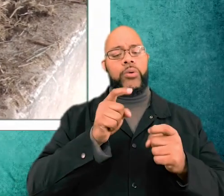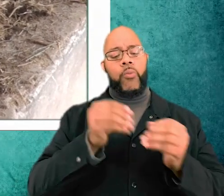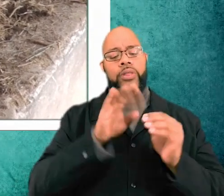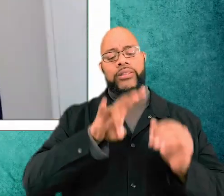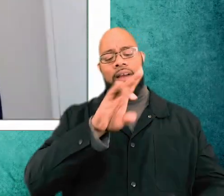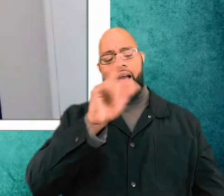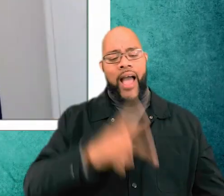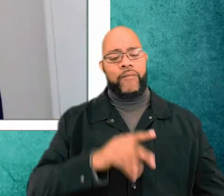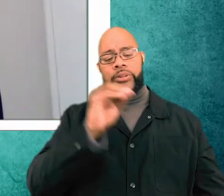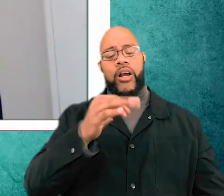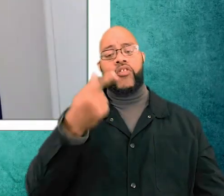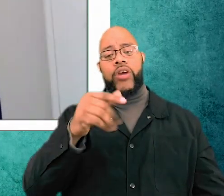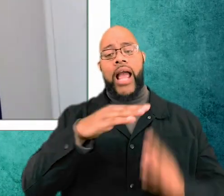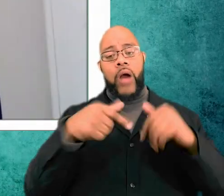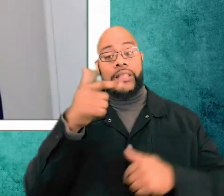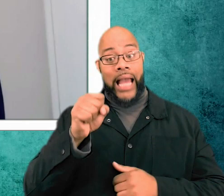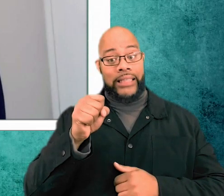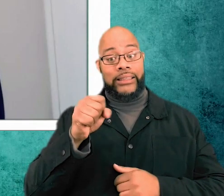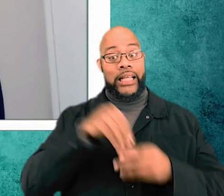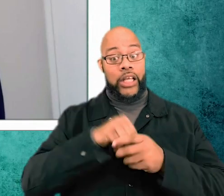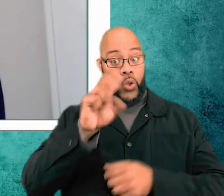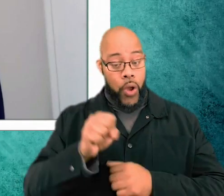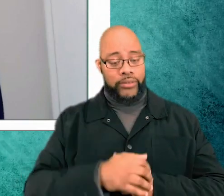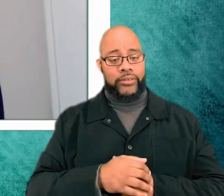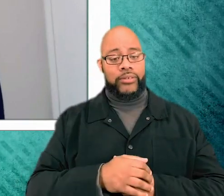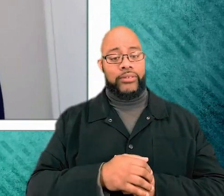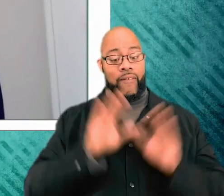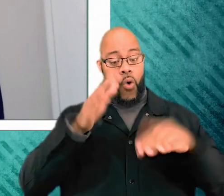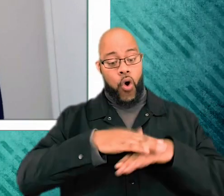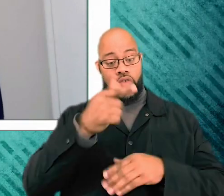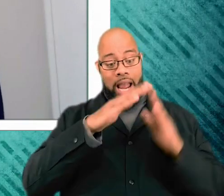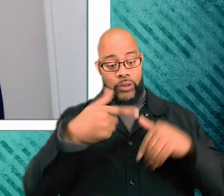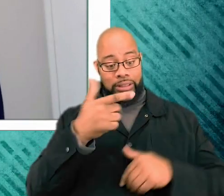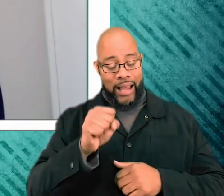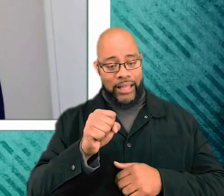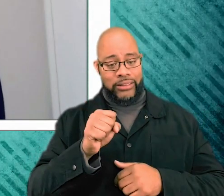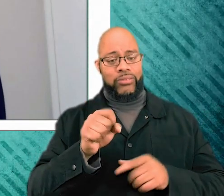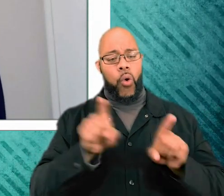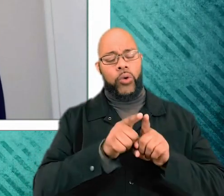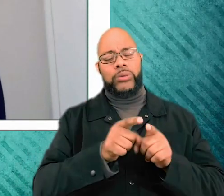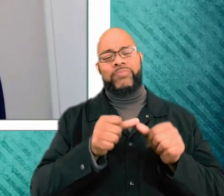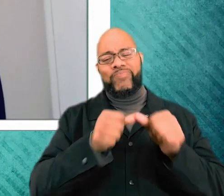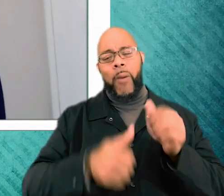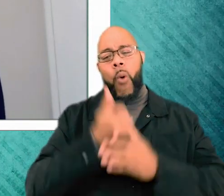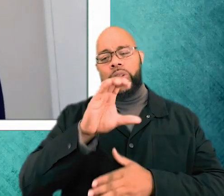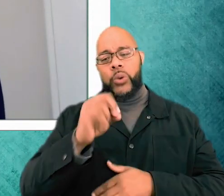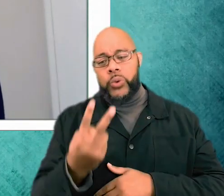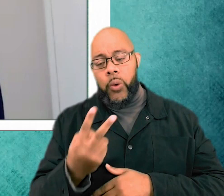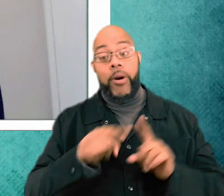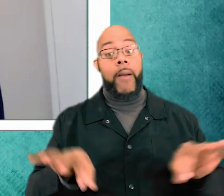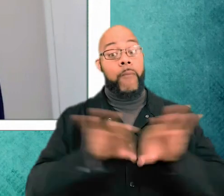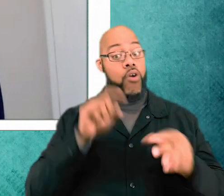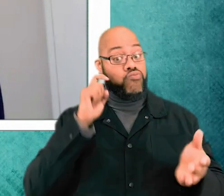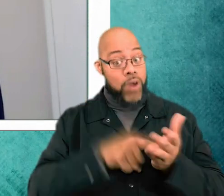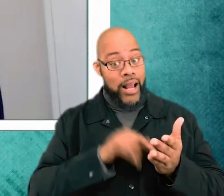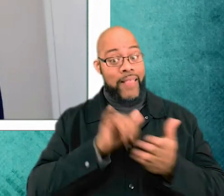7% of greenhouse gas emissions in the United States. While the focus on greenhouse gases often revolves around carbon dioxide, it is important to recognize